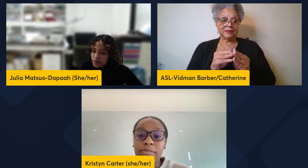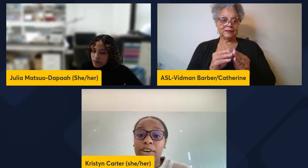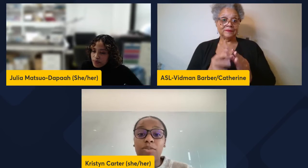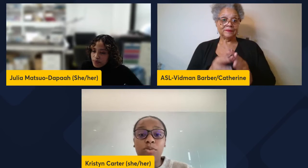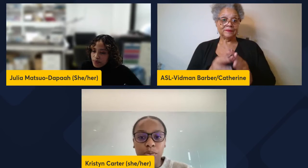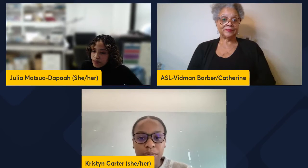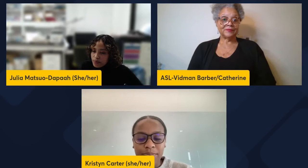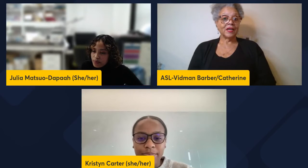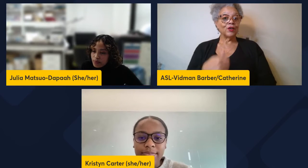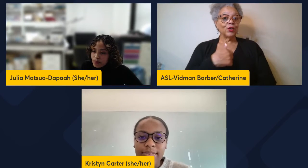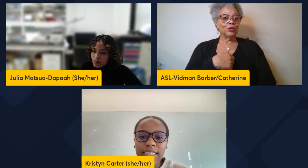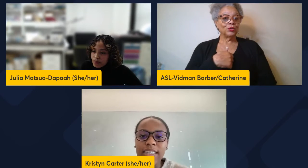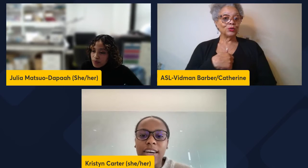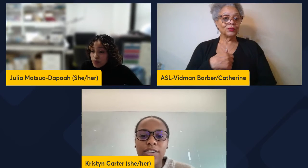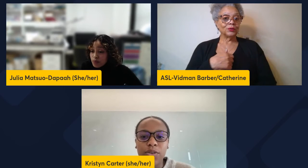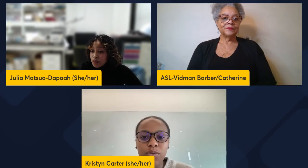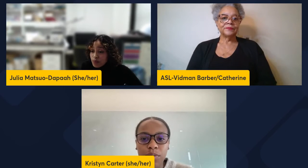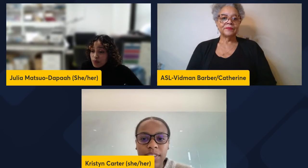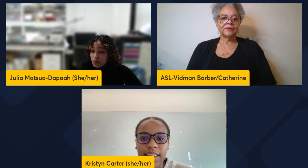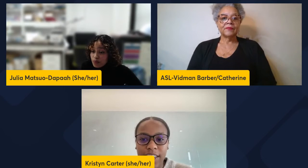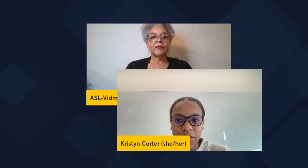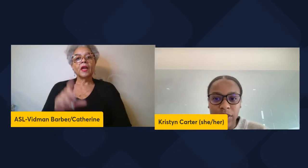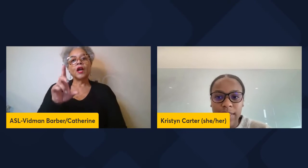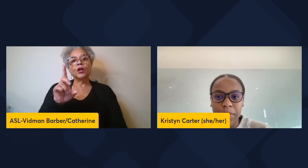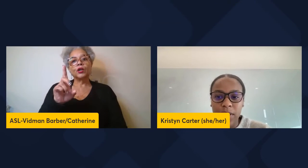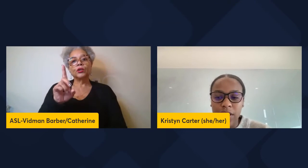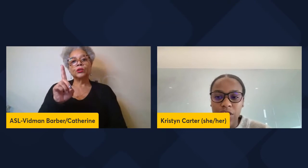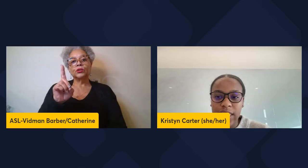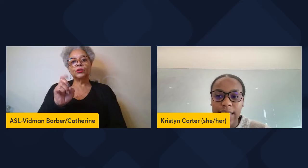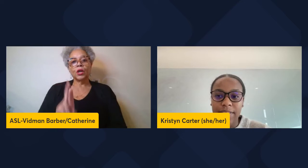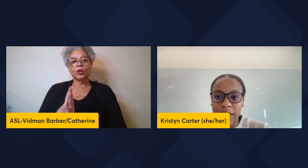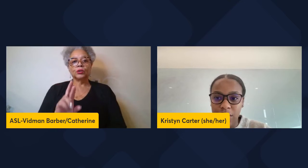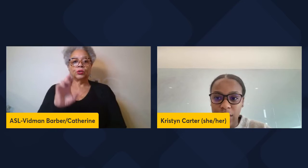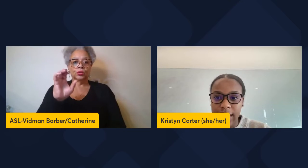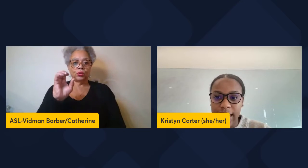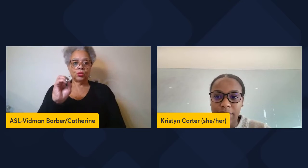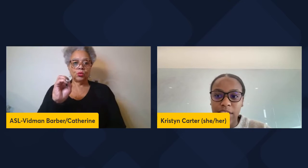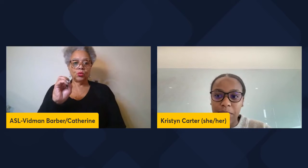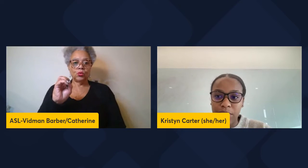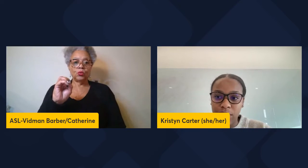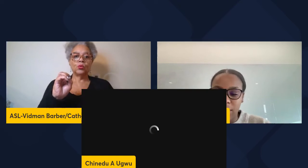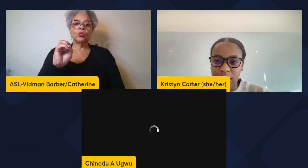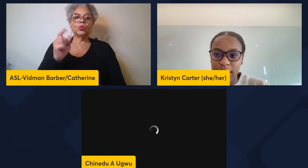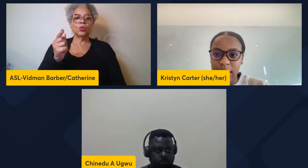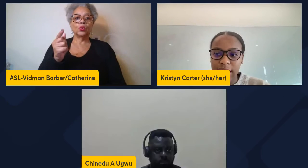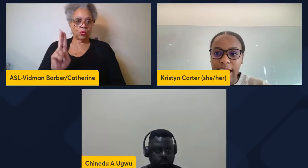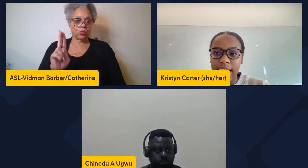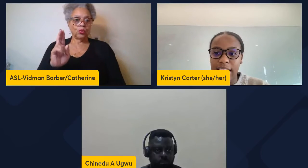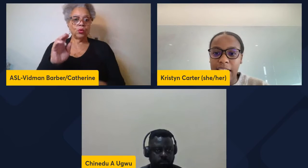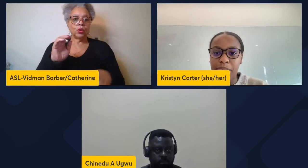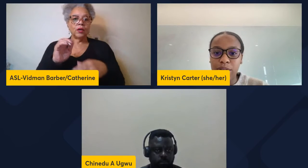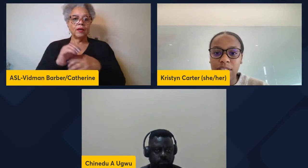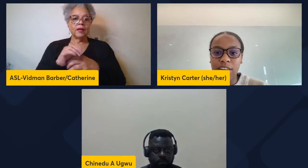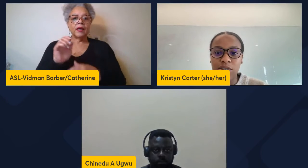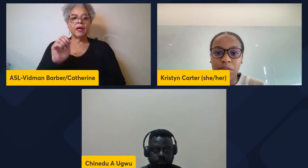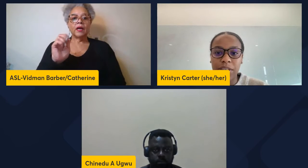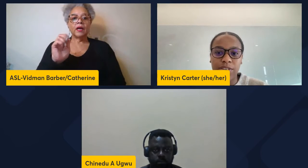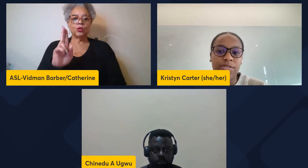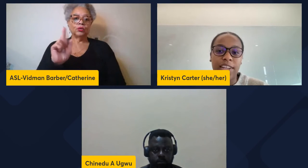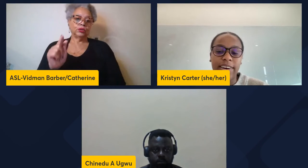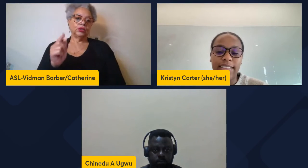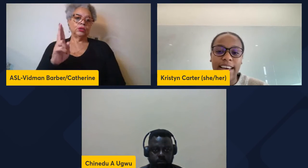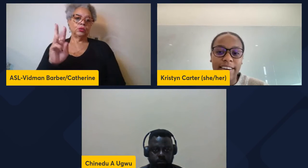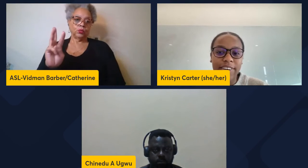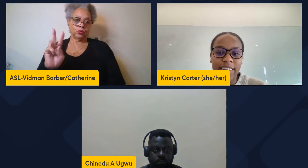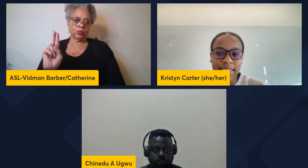I'm sorry, Ugu. Dr. Ugu is a lecturer of immunology and virology at Redeemer's University and a postdoctoral